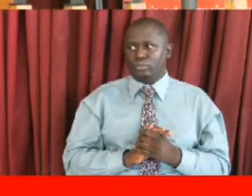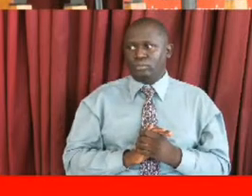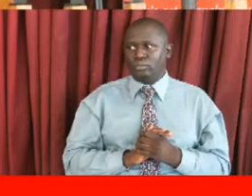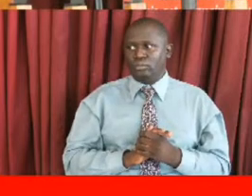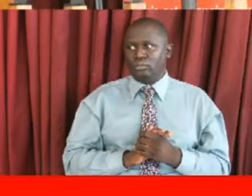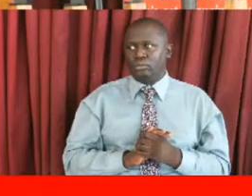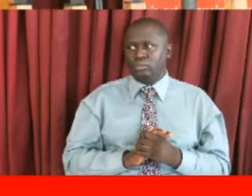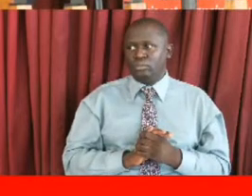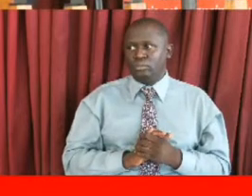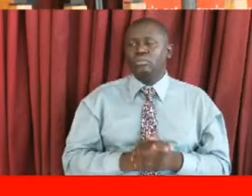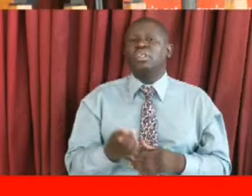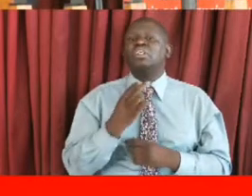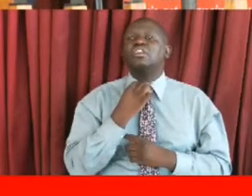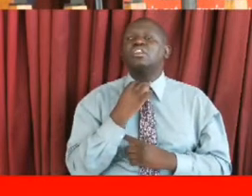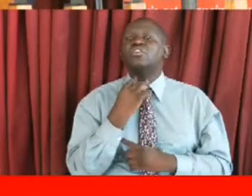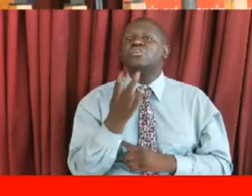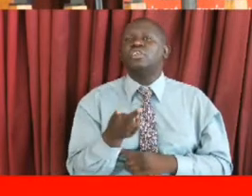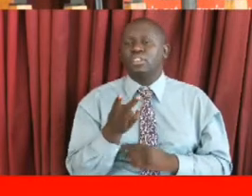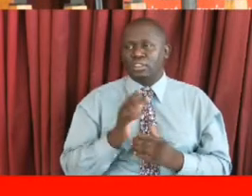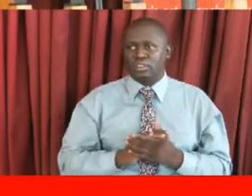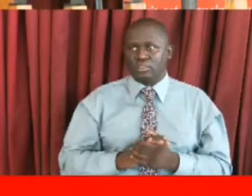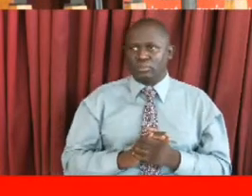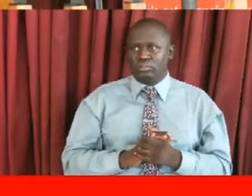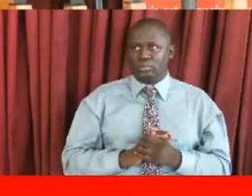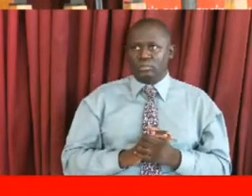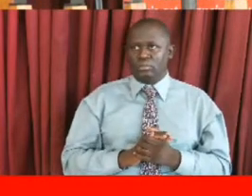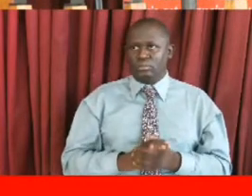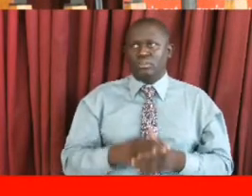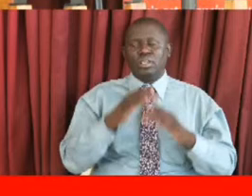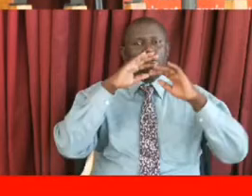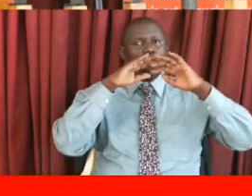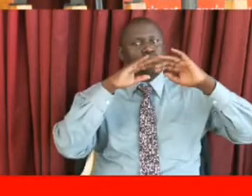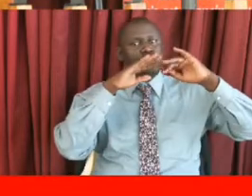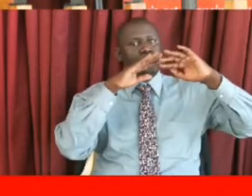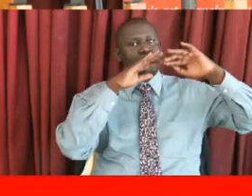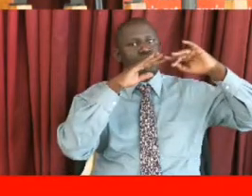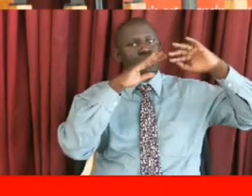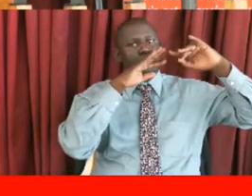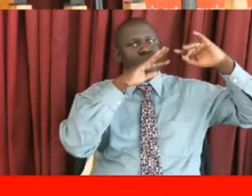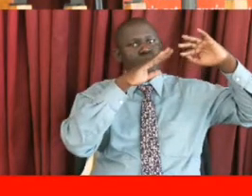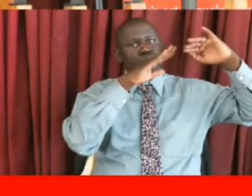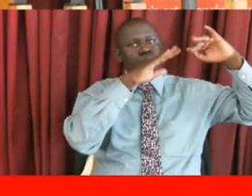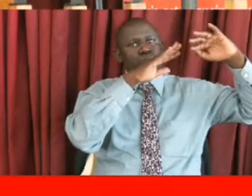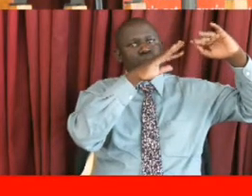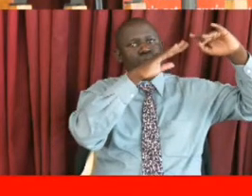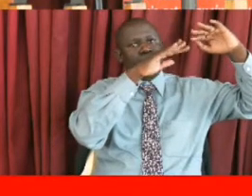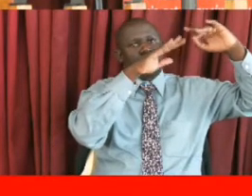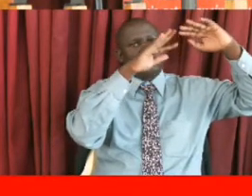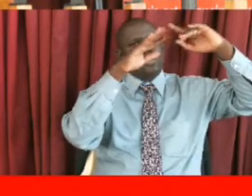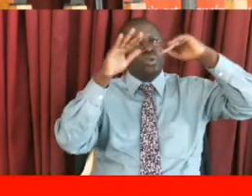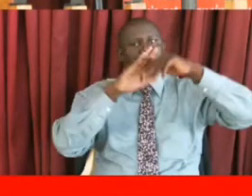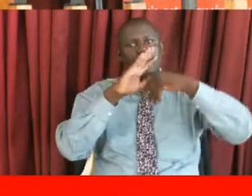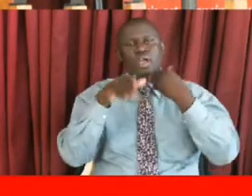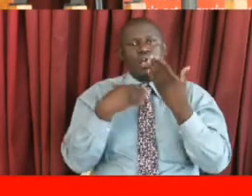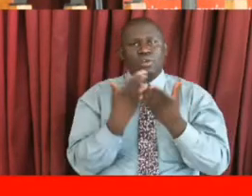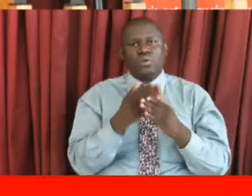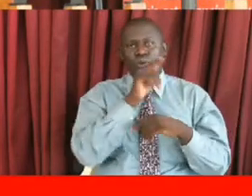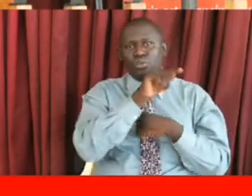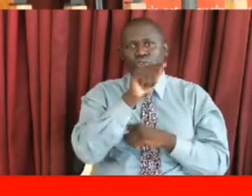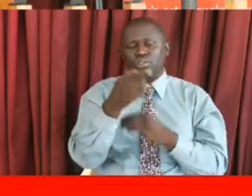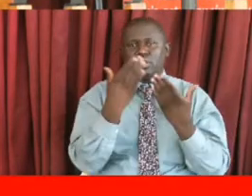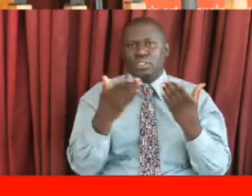shout The Voice the Trump and all those things are the